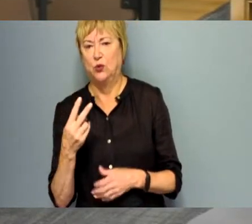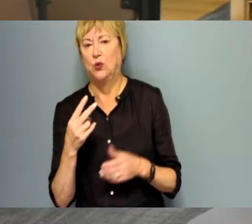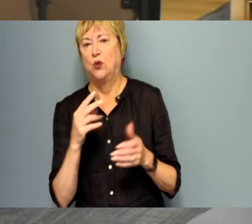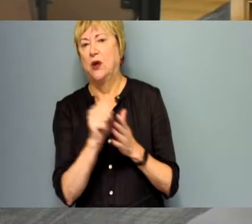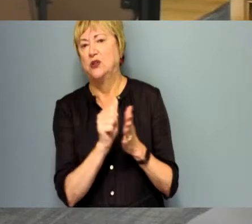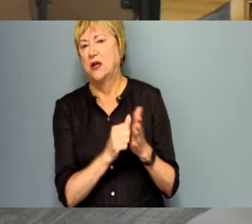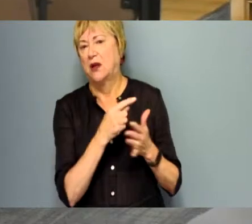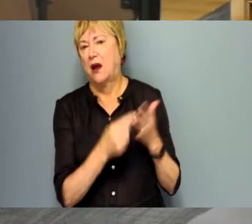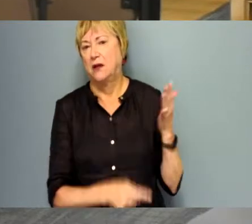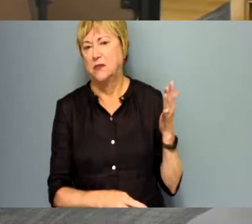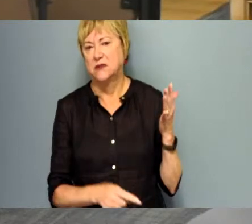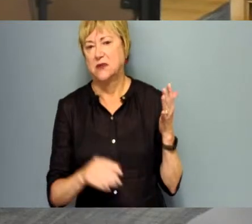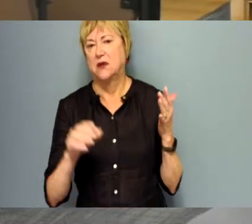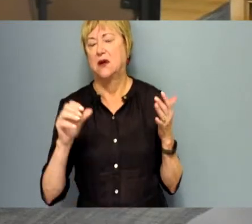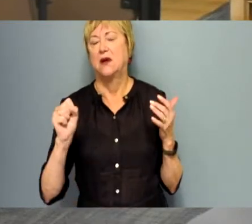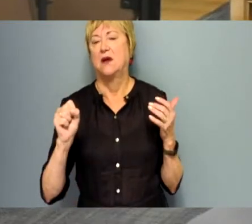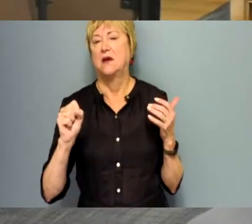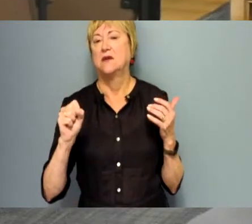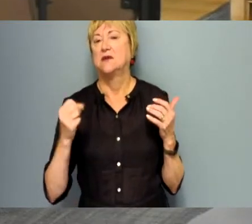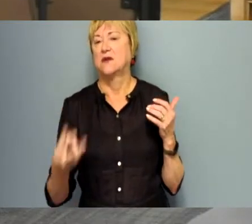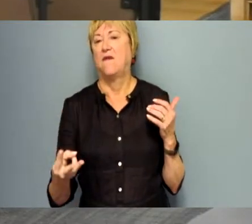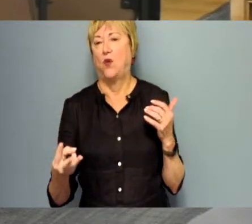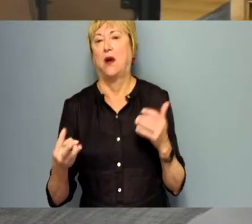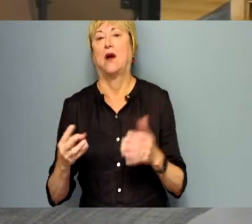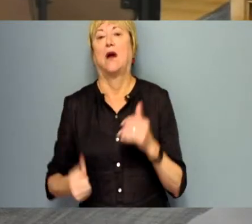one on drugs.